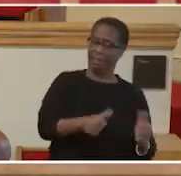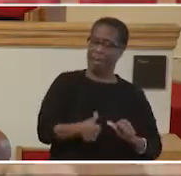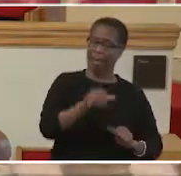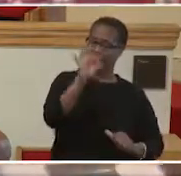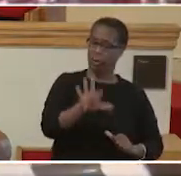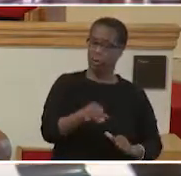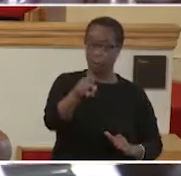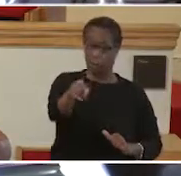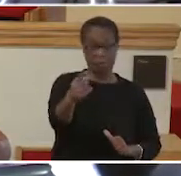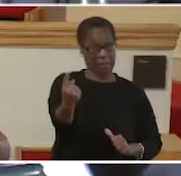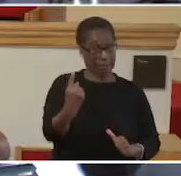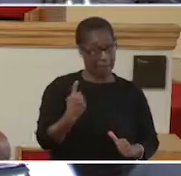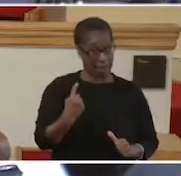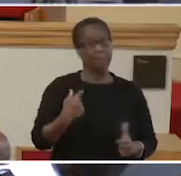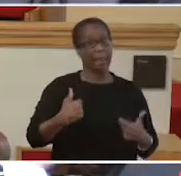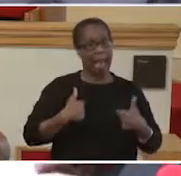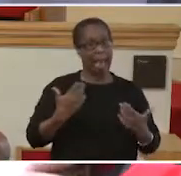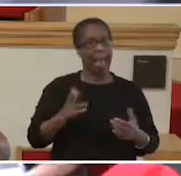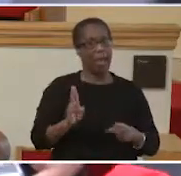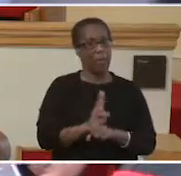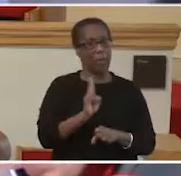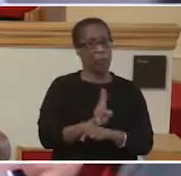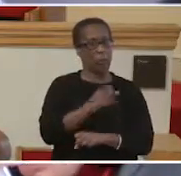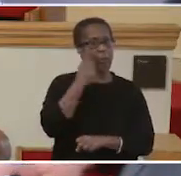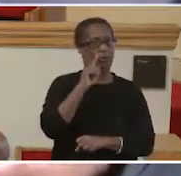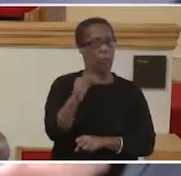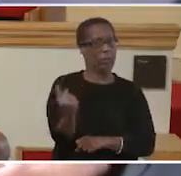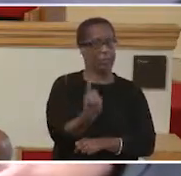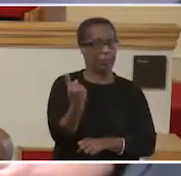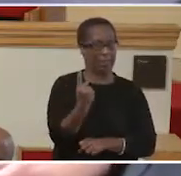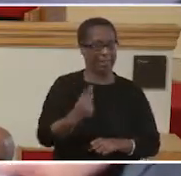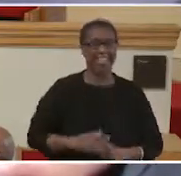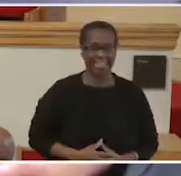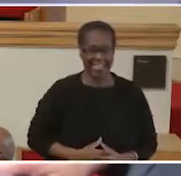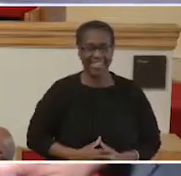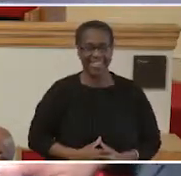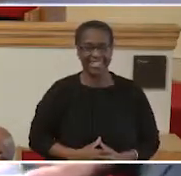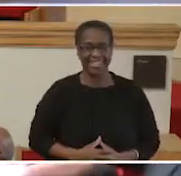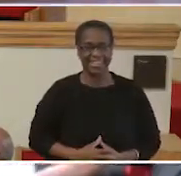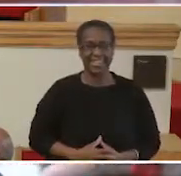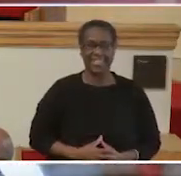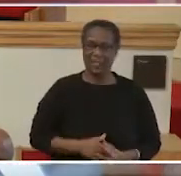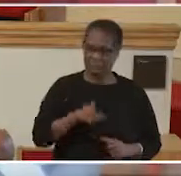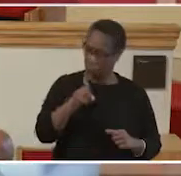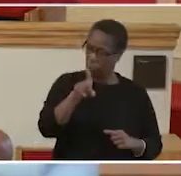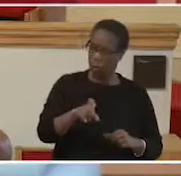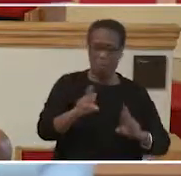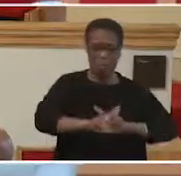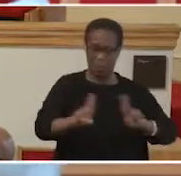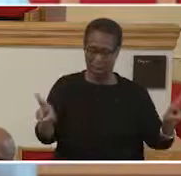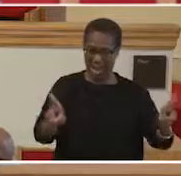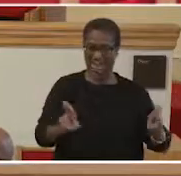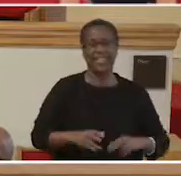if he comes up here, that means I may use him for something. All right. So you better be ready.